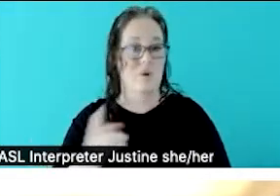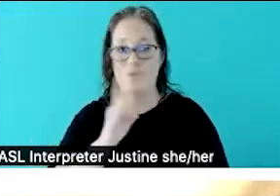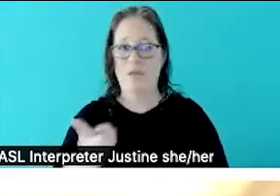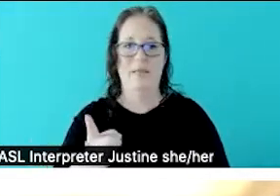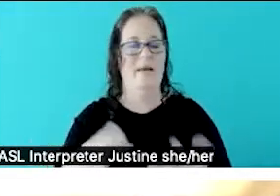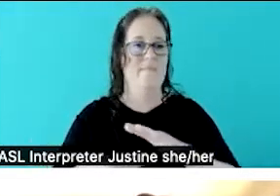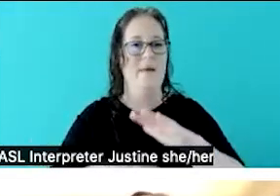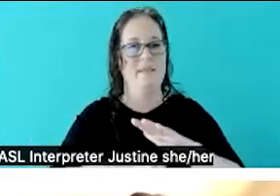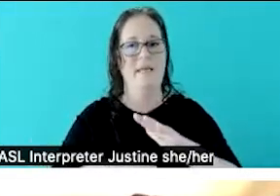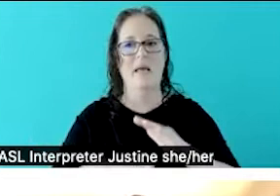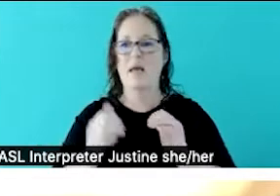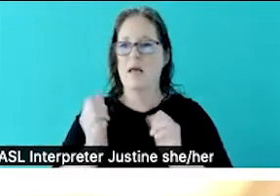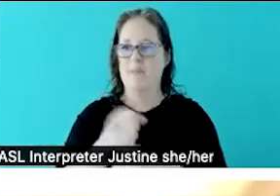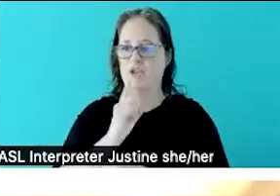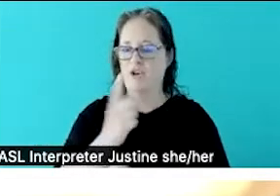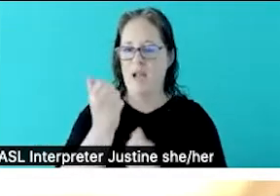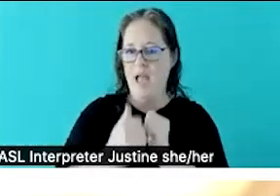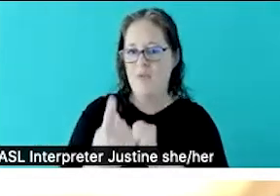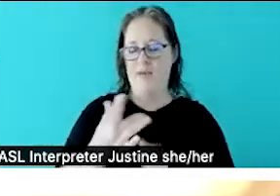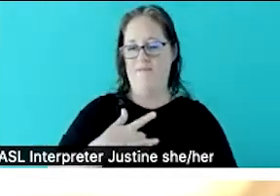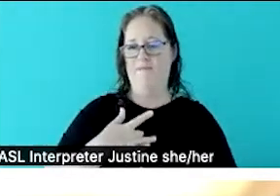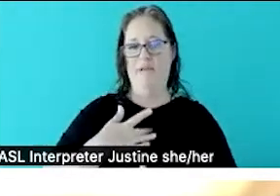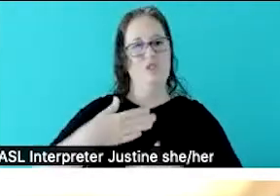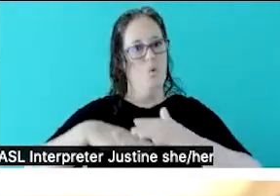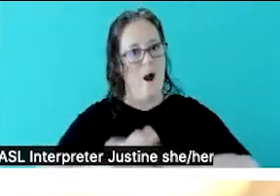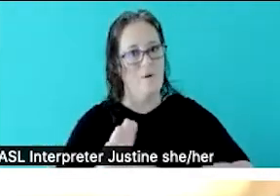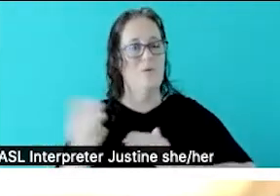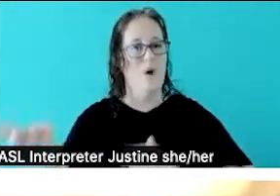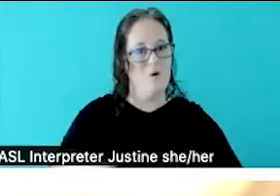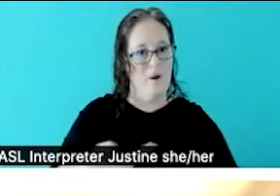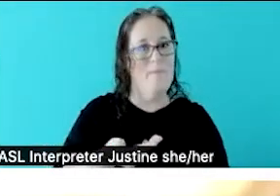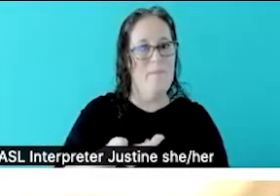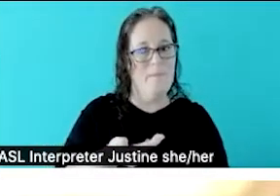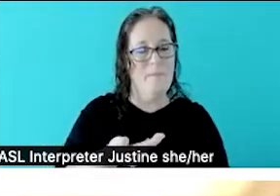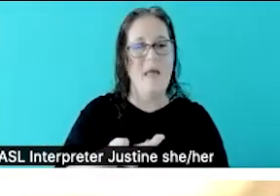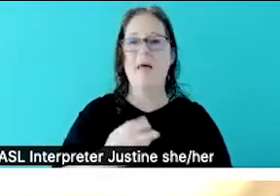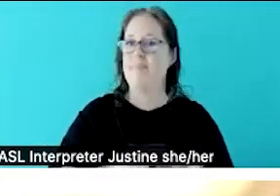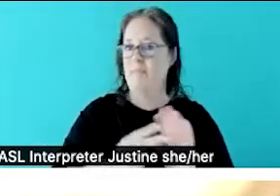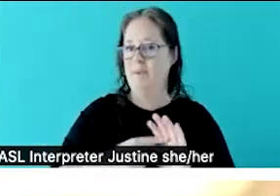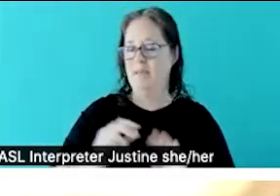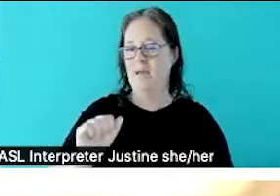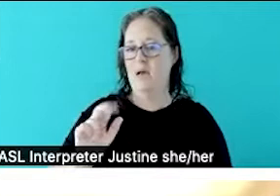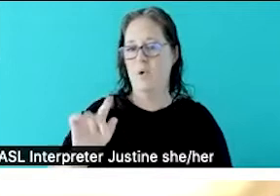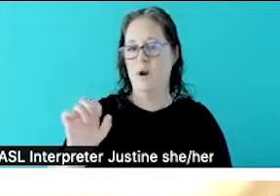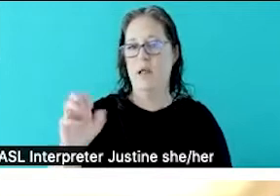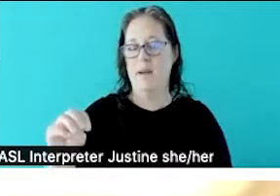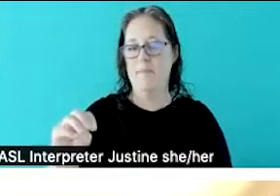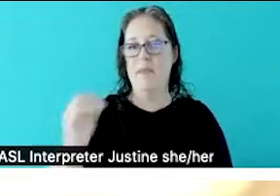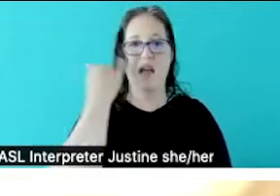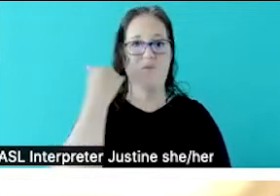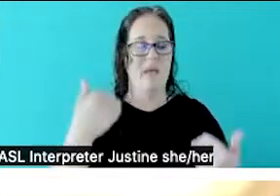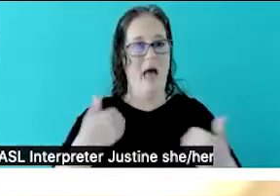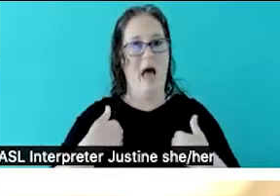touch point. For us at the aquarium, that means not only on site, but also when we have beach naturalists giving